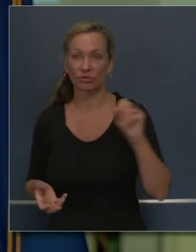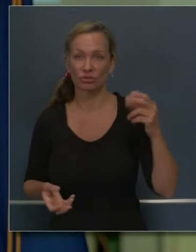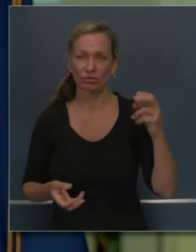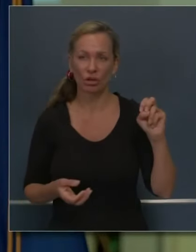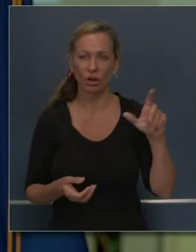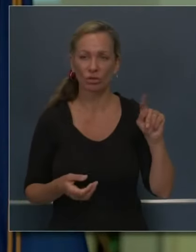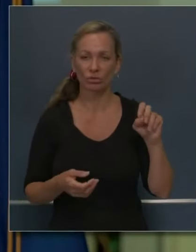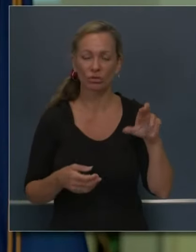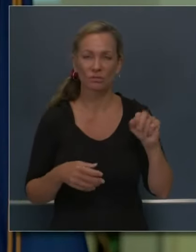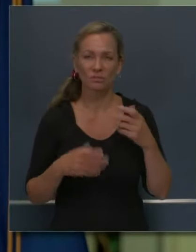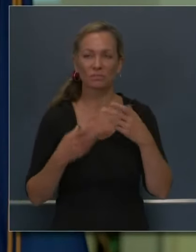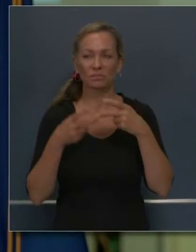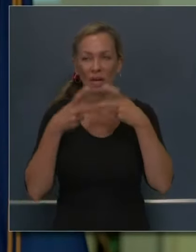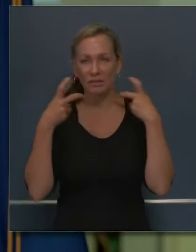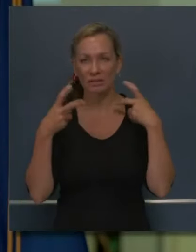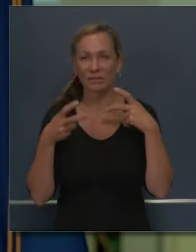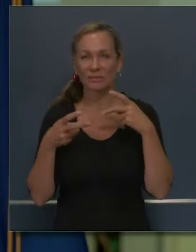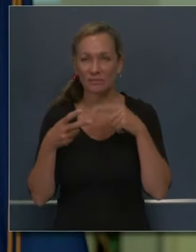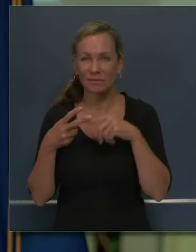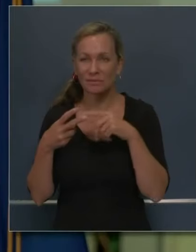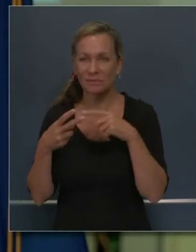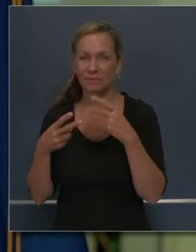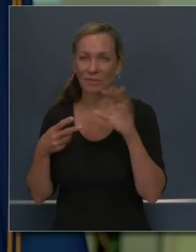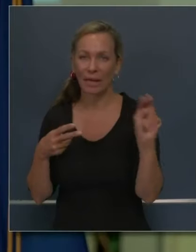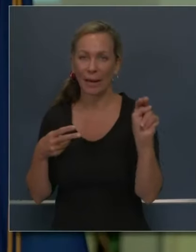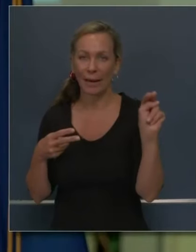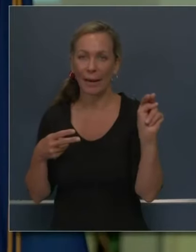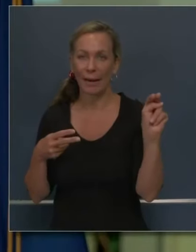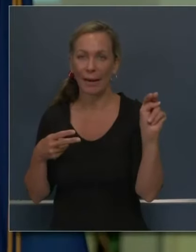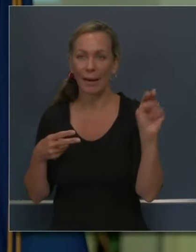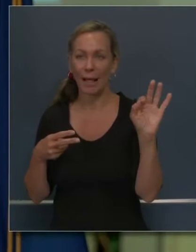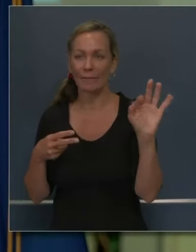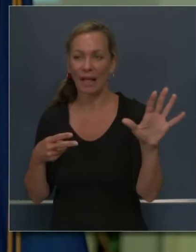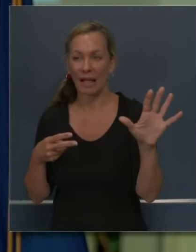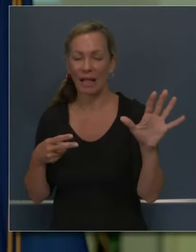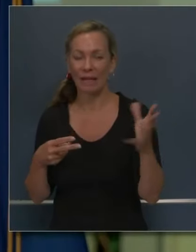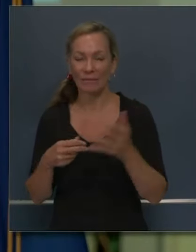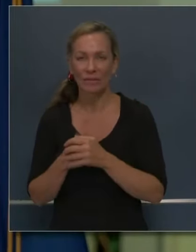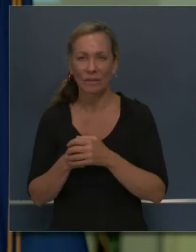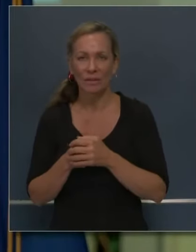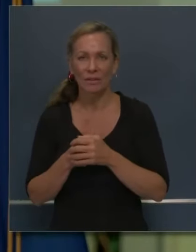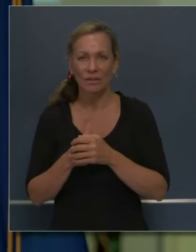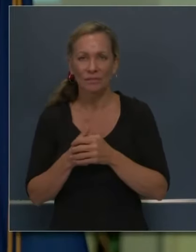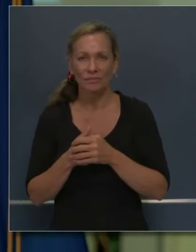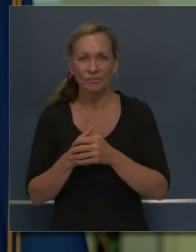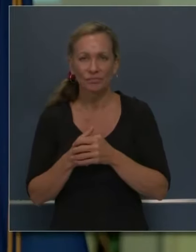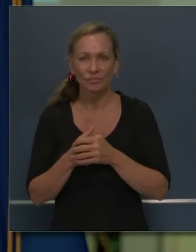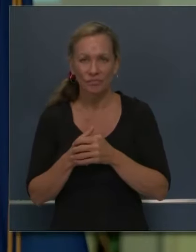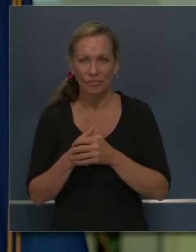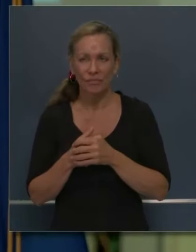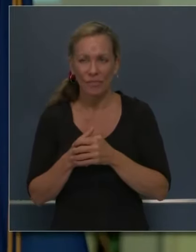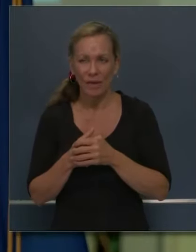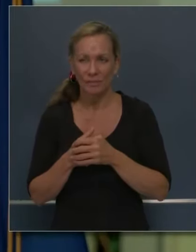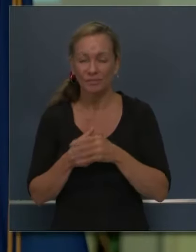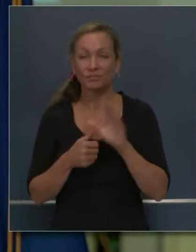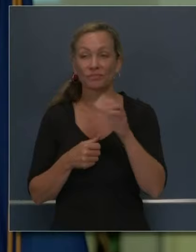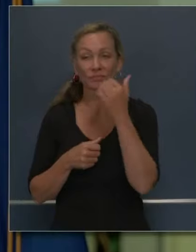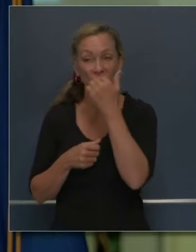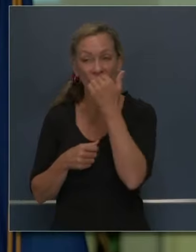not just left with what we had been with the cloth face coverings given the air quality that we see